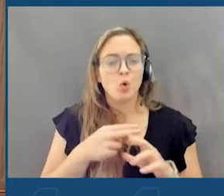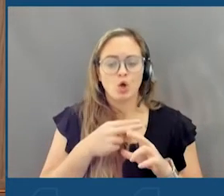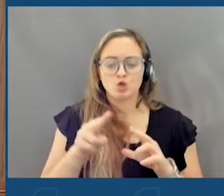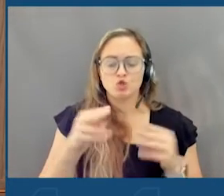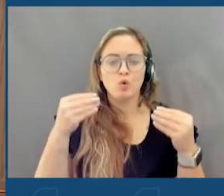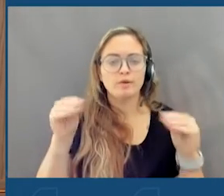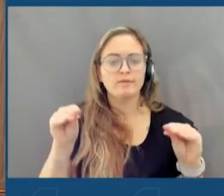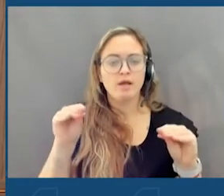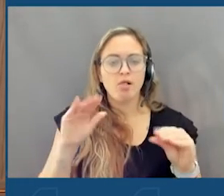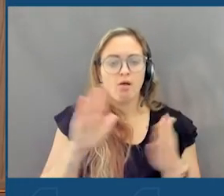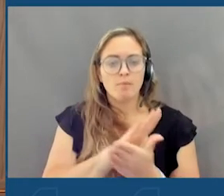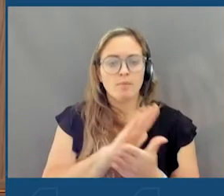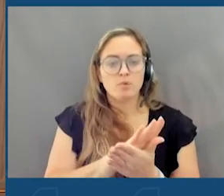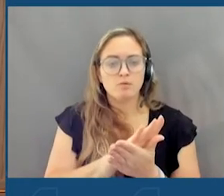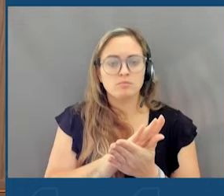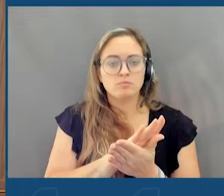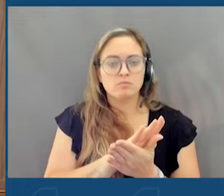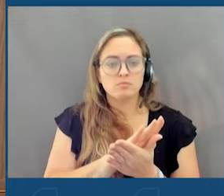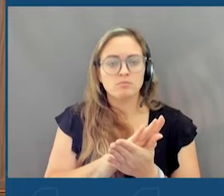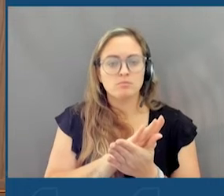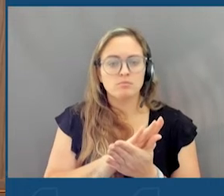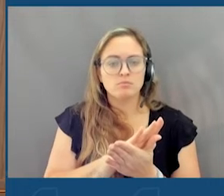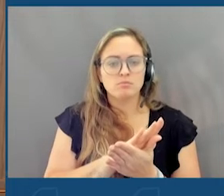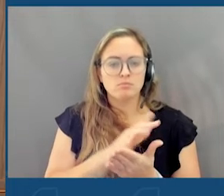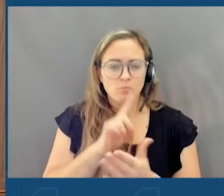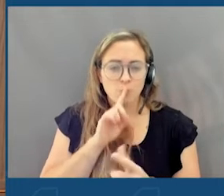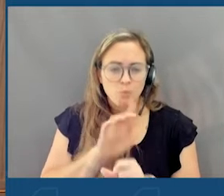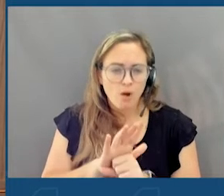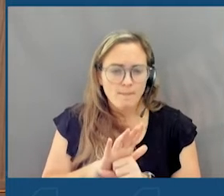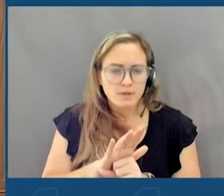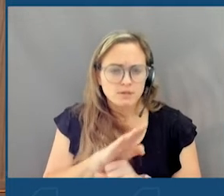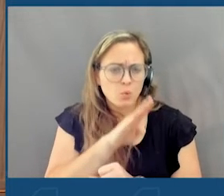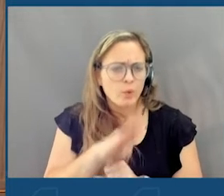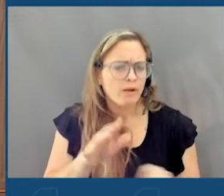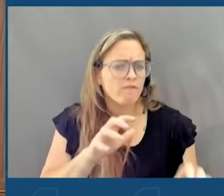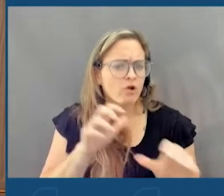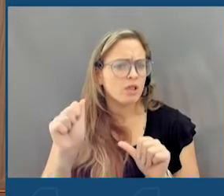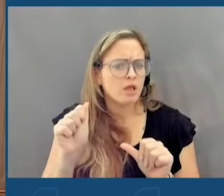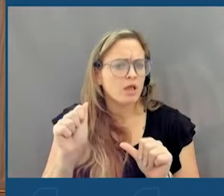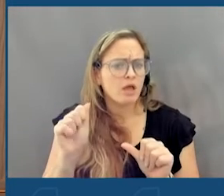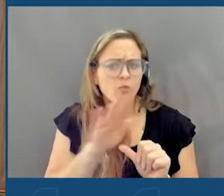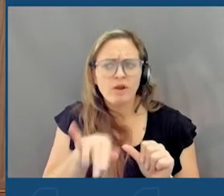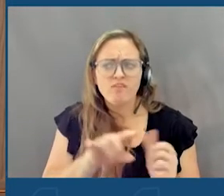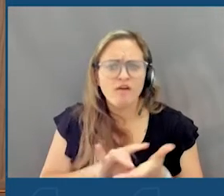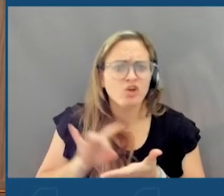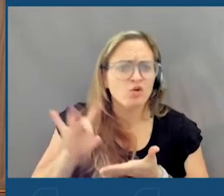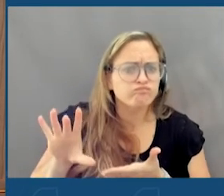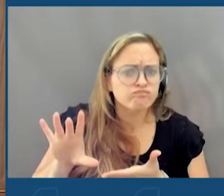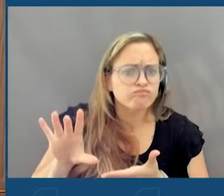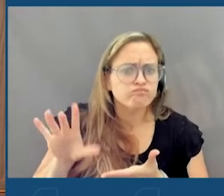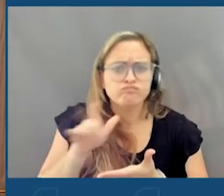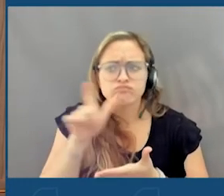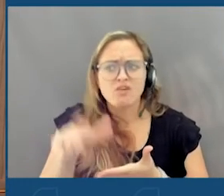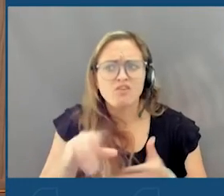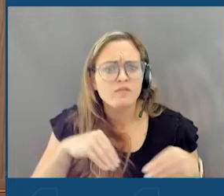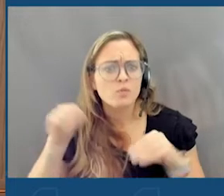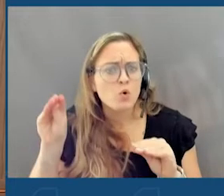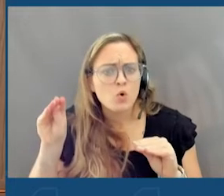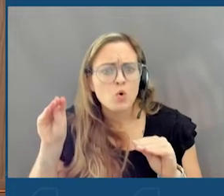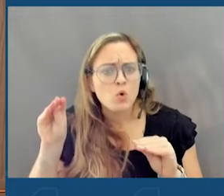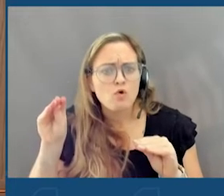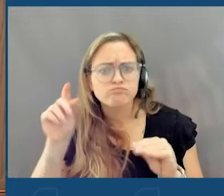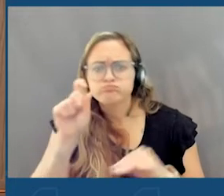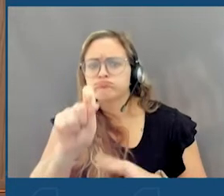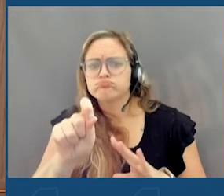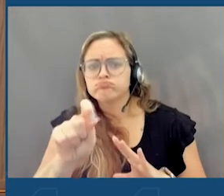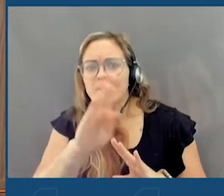paper. They promised we'd never leave, we'd never have to move out.